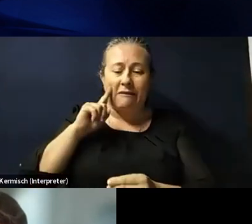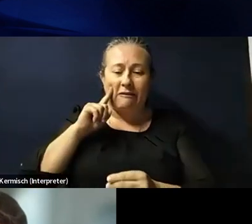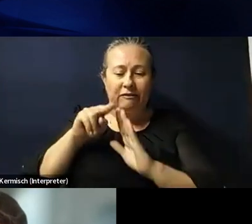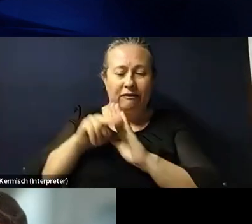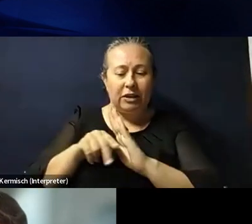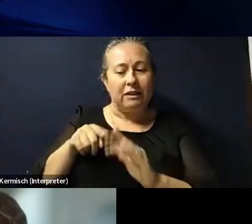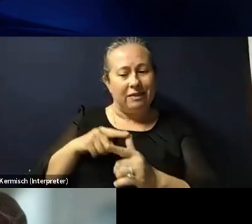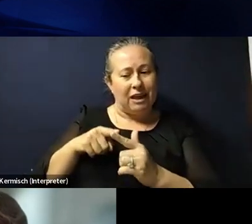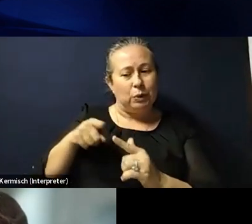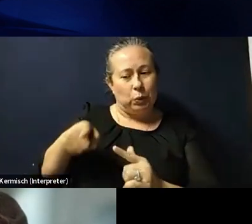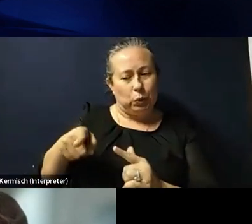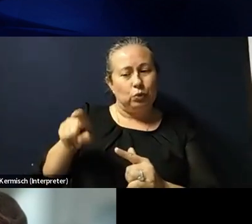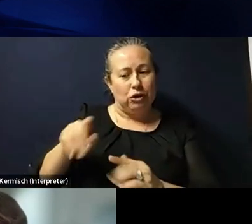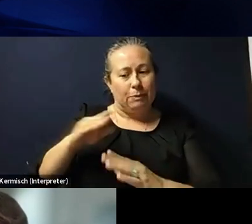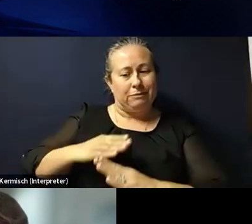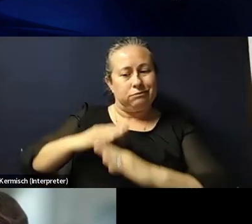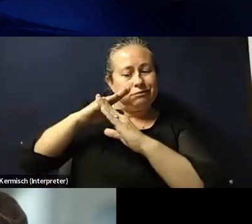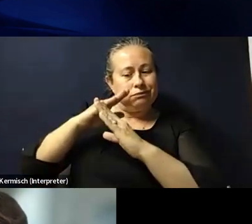be prevented,